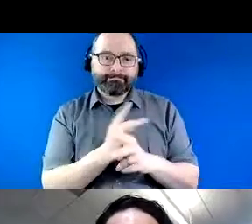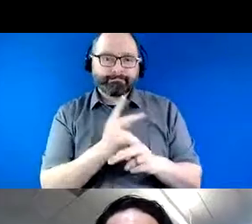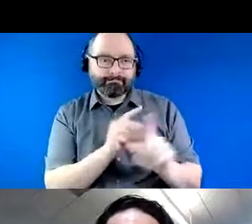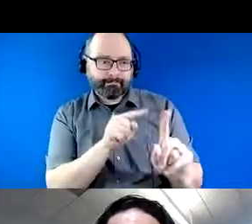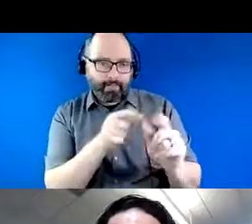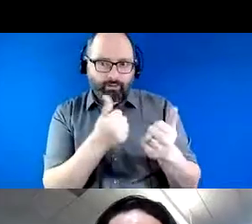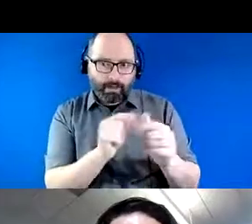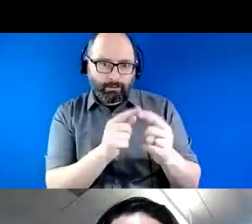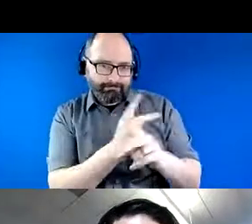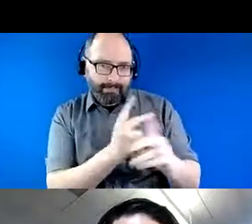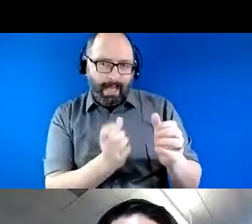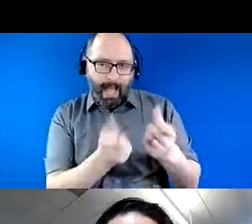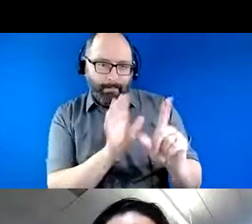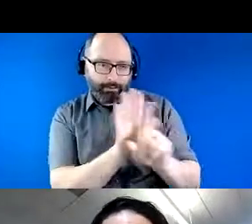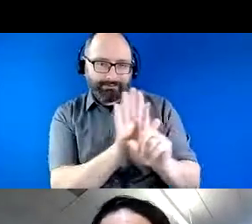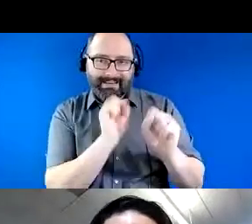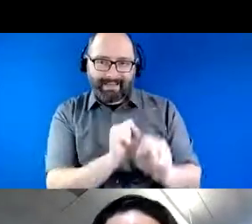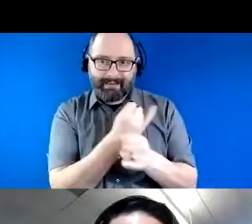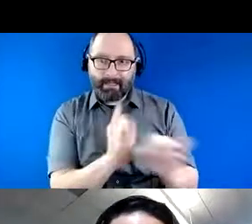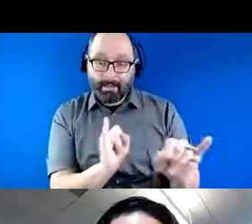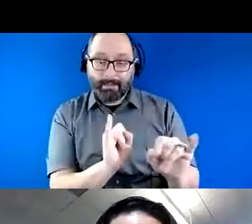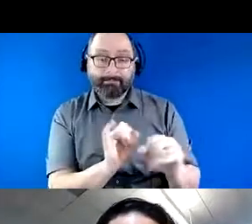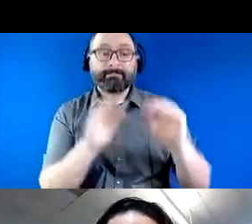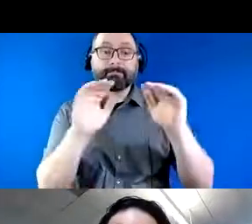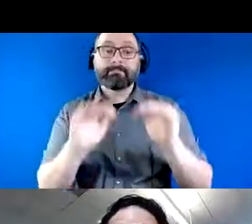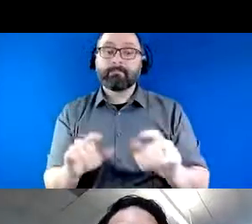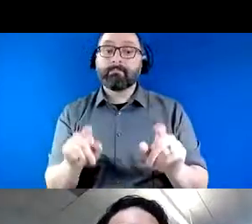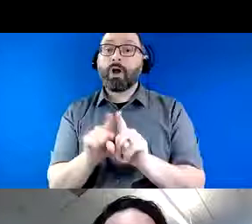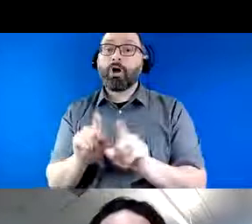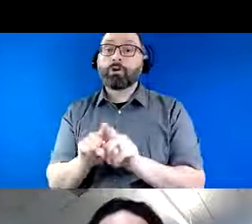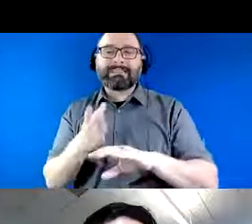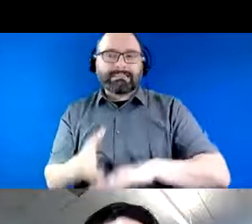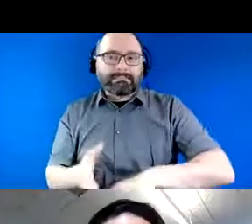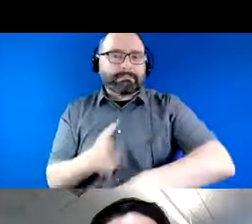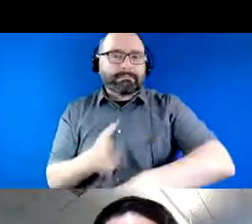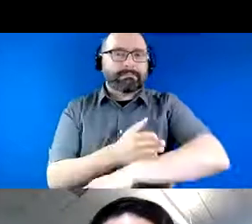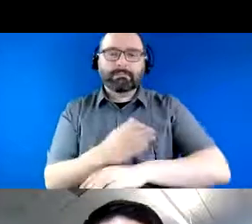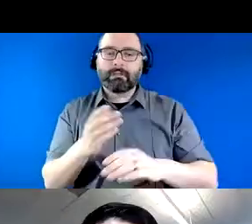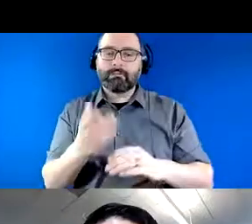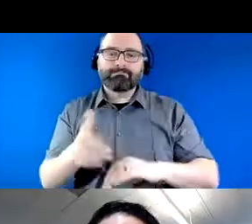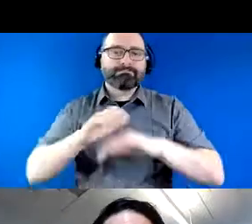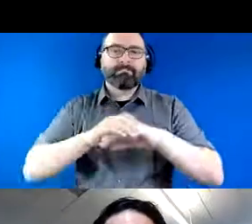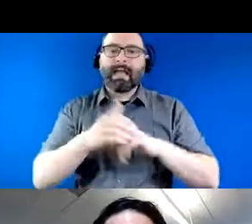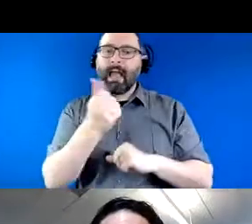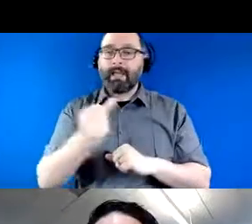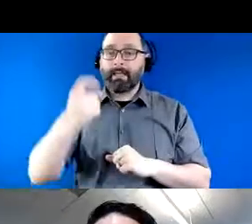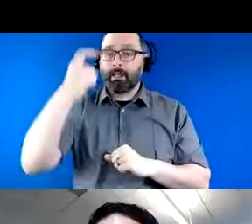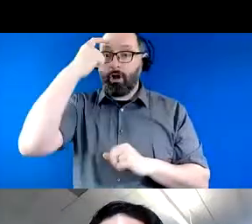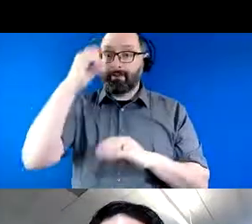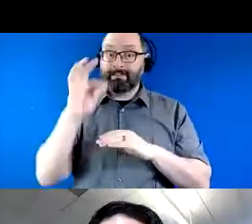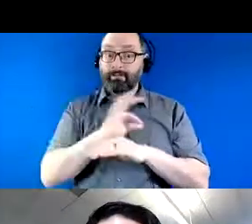independence we are seeing. We also want to enhance whatever cognitive function is there. We want to enhance